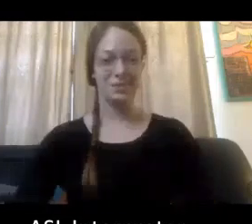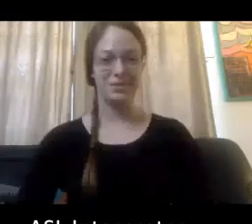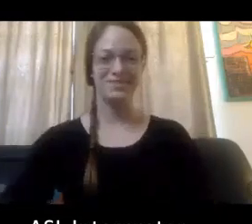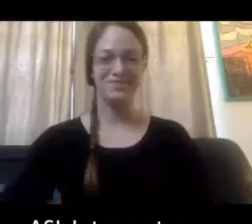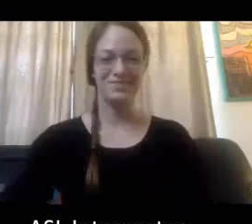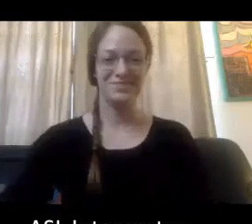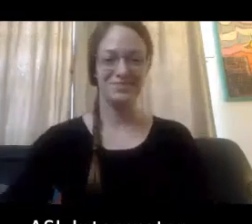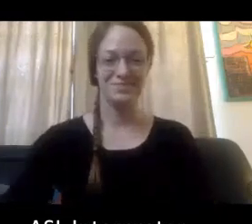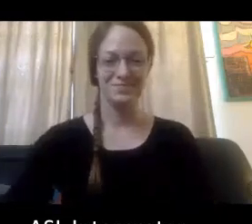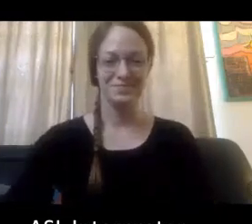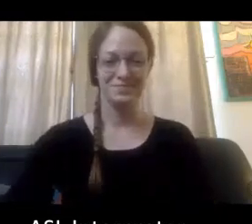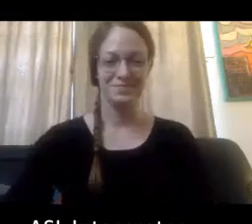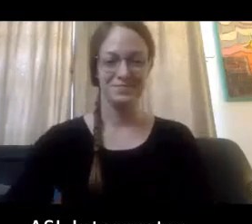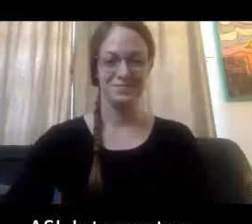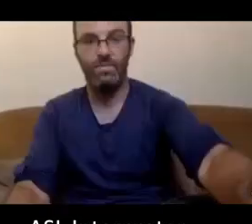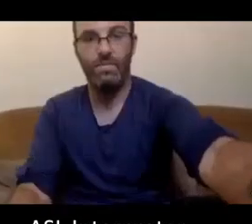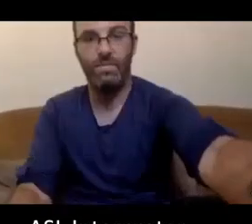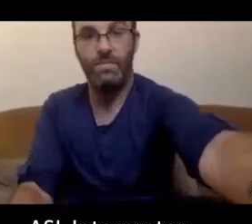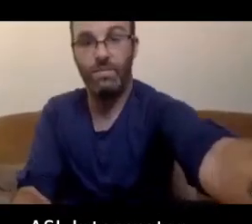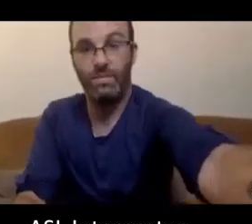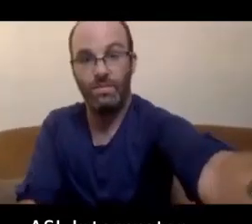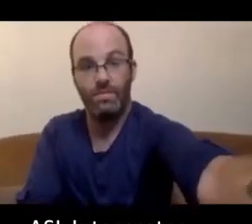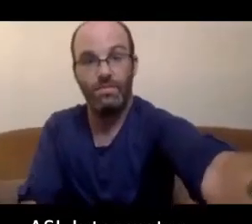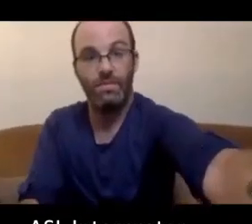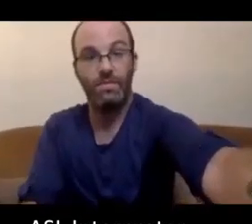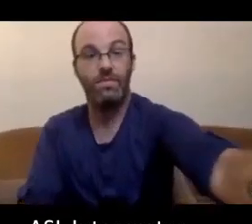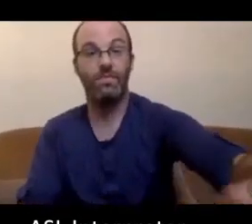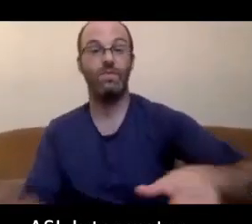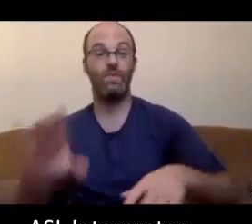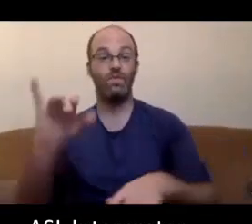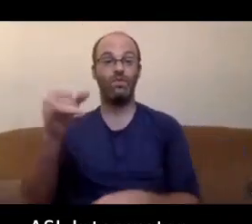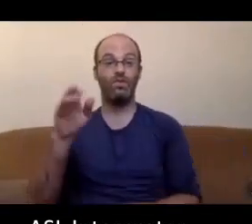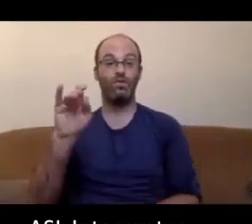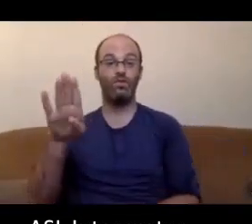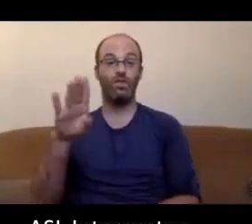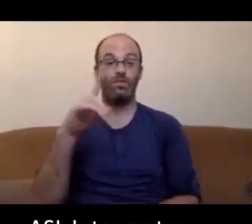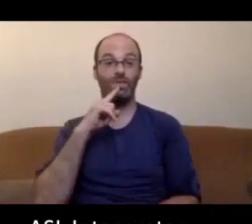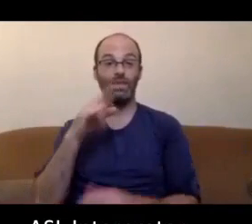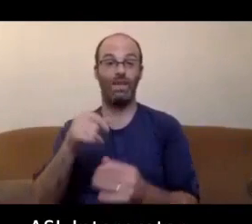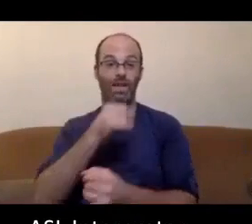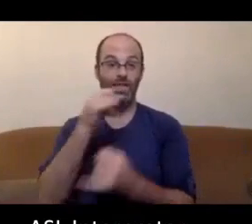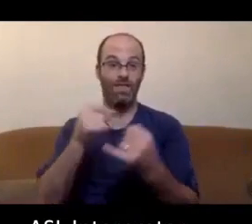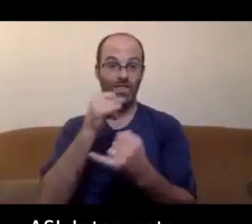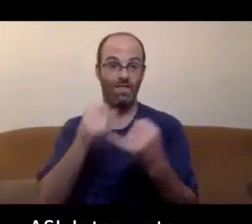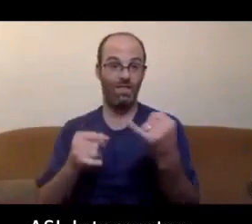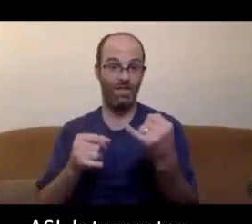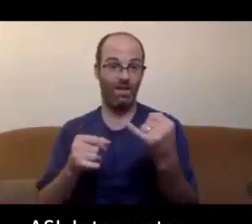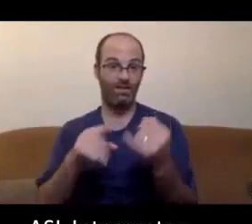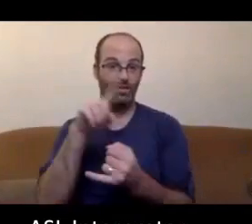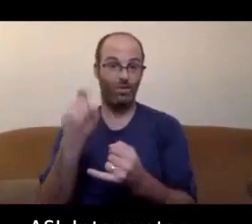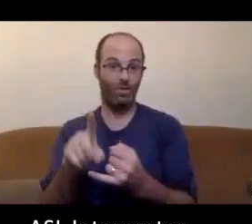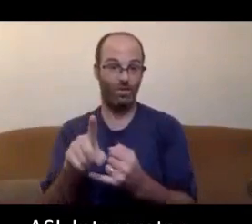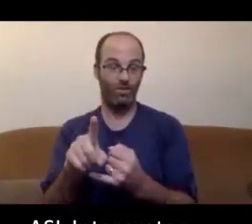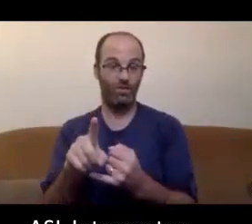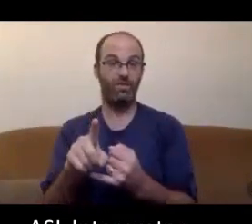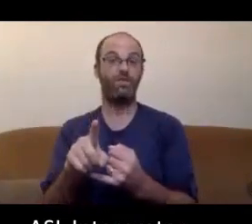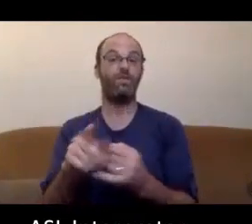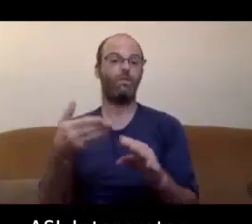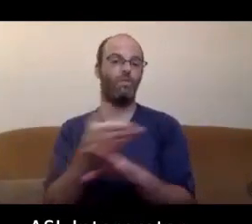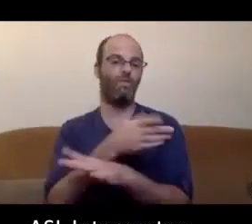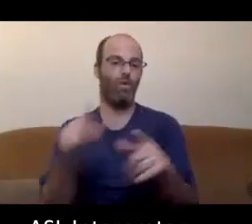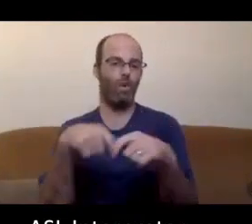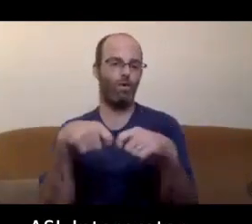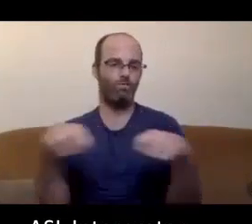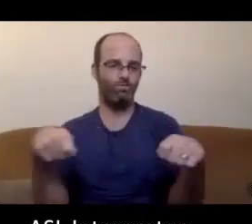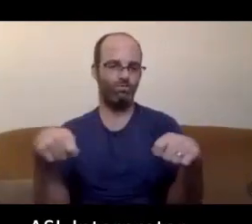So the last question that we have to kind of round things out before we close up is it